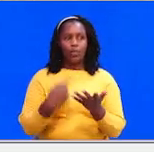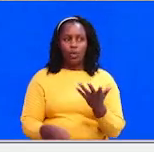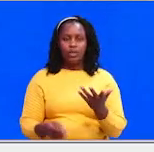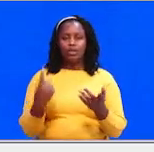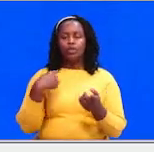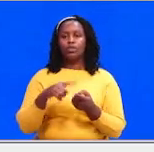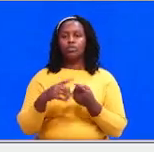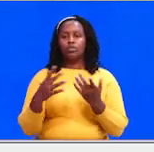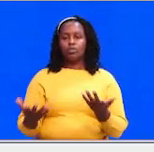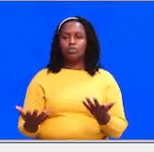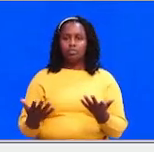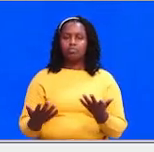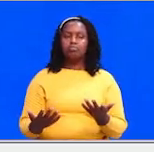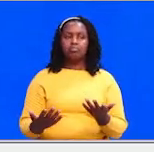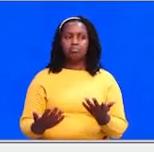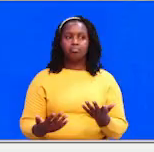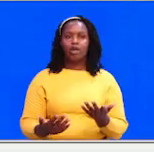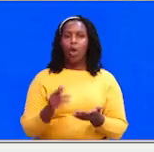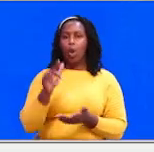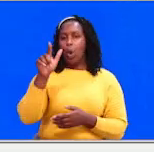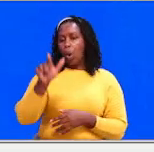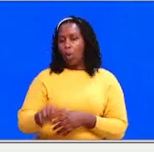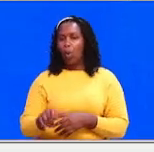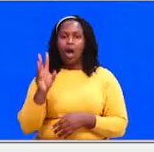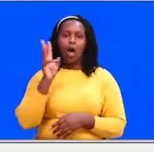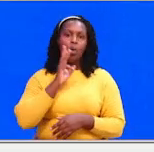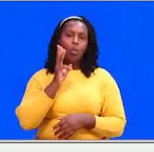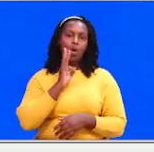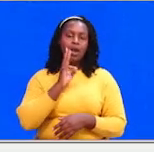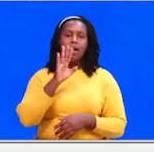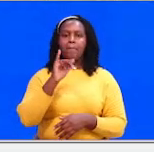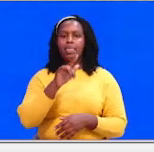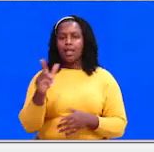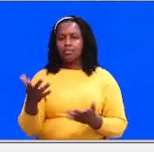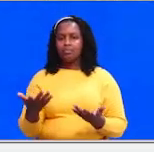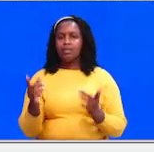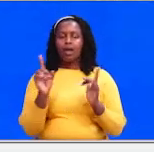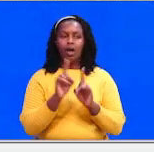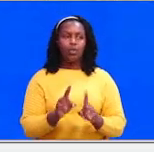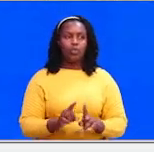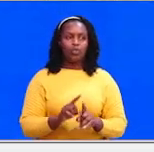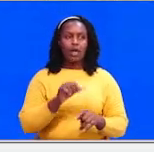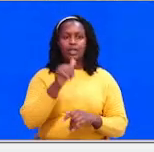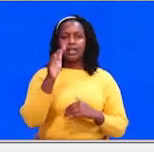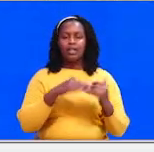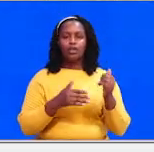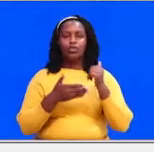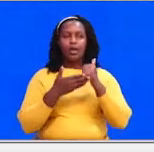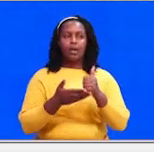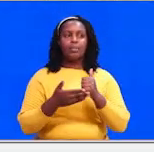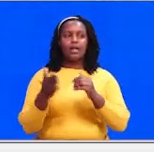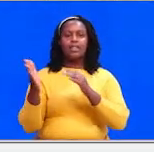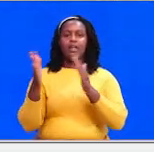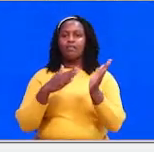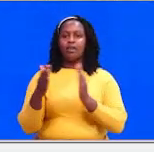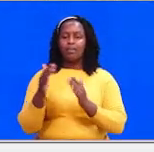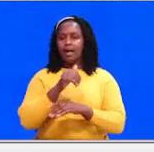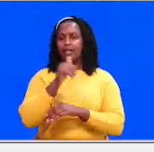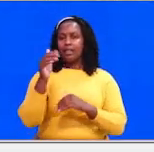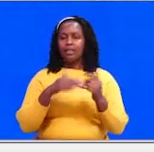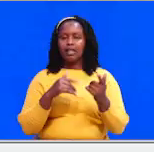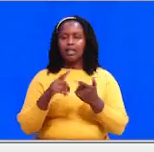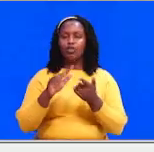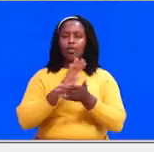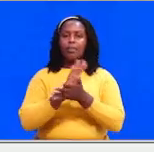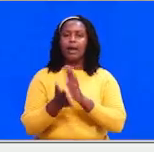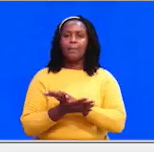efficiency. Yes. It lowers your bills, your water bills. So this is also a win-win for you. Aside from helping the environment, aside from going green, you're